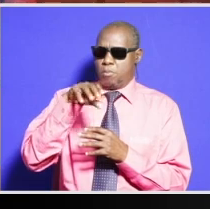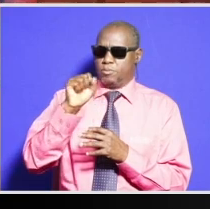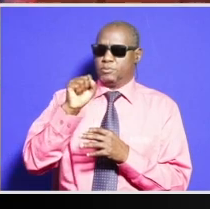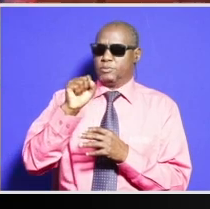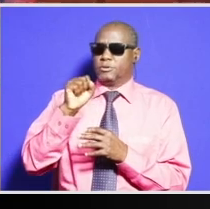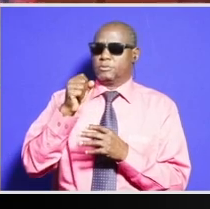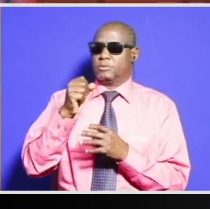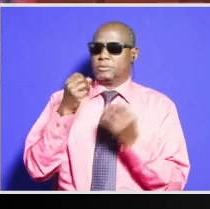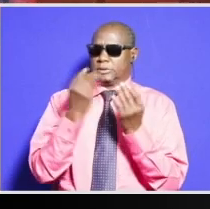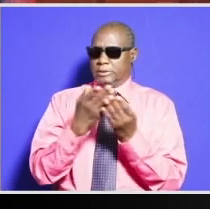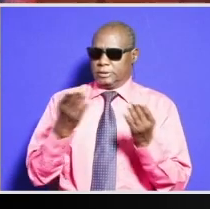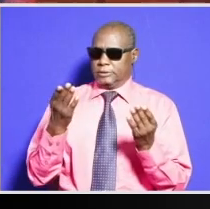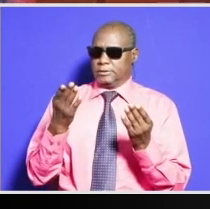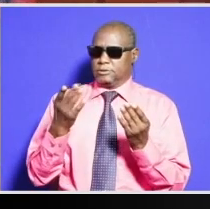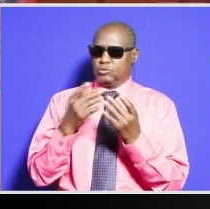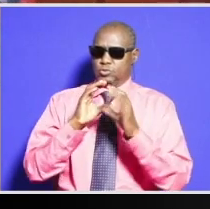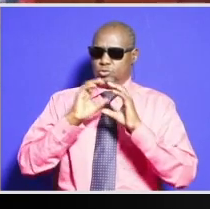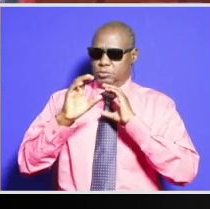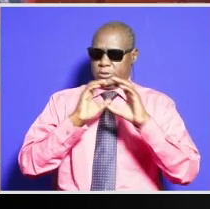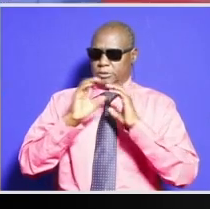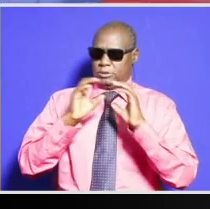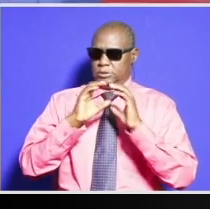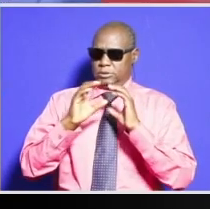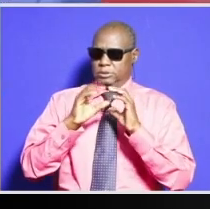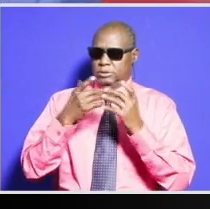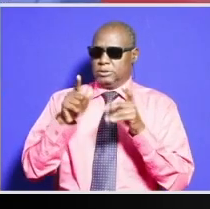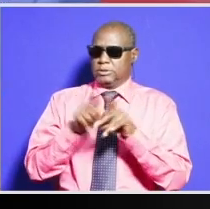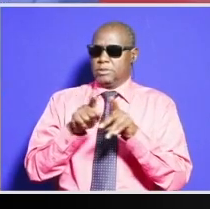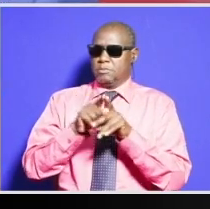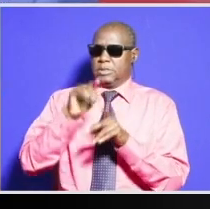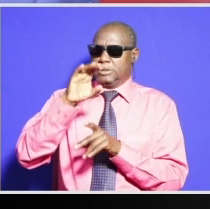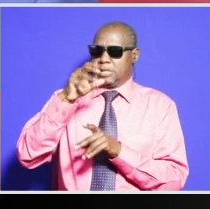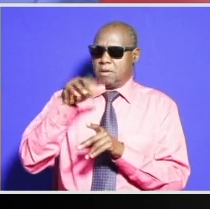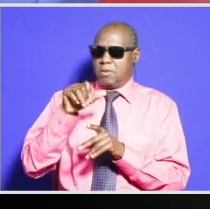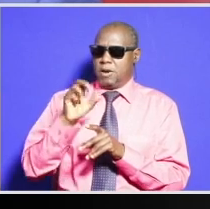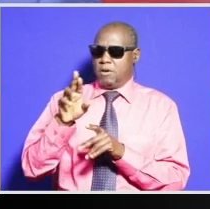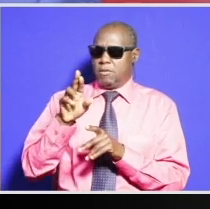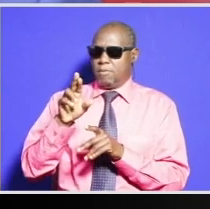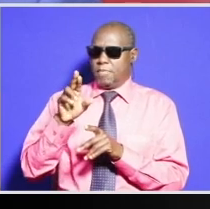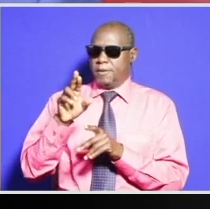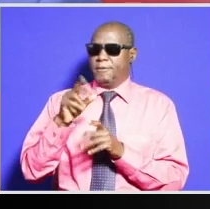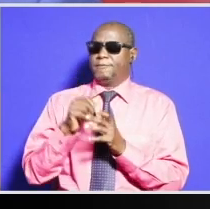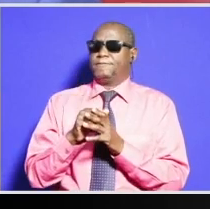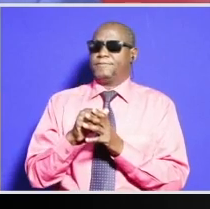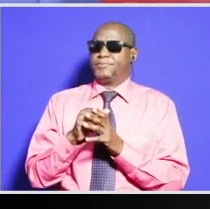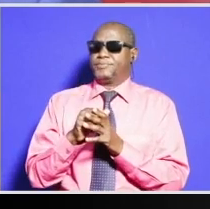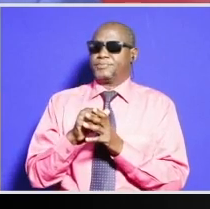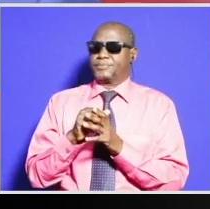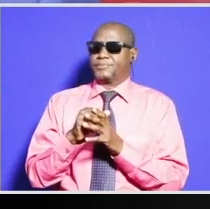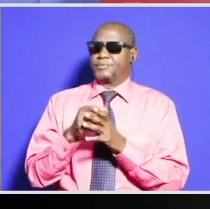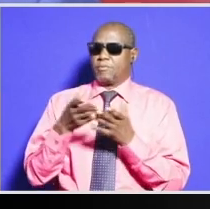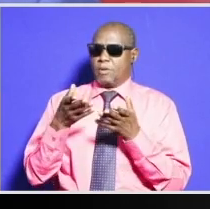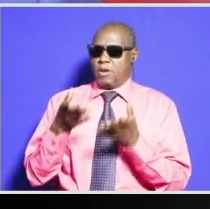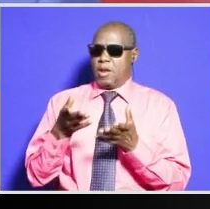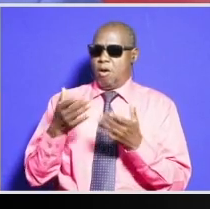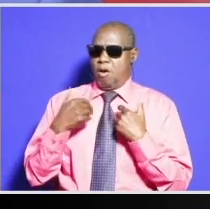Authority and the Cyber Forensic Laboratory, and they are currently undergoing through